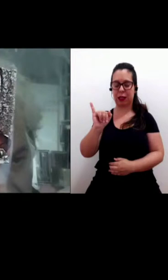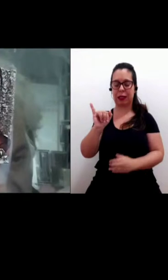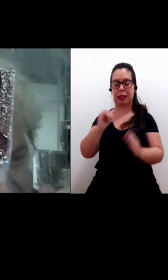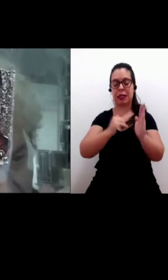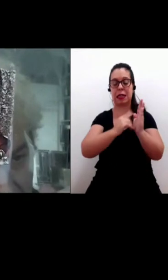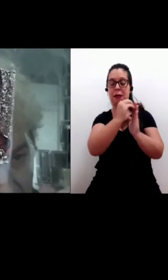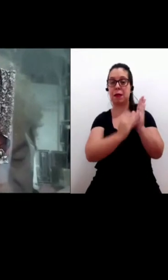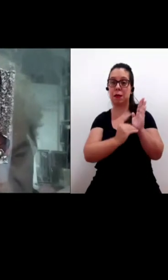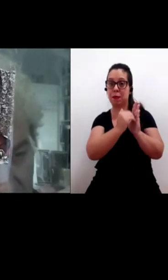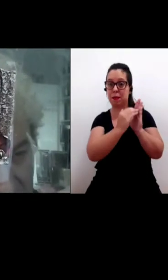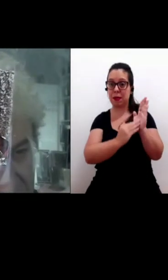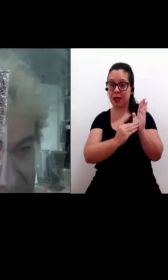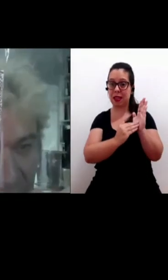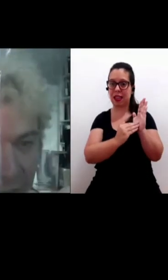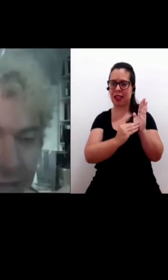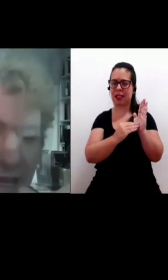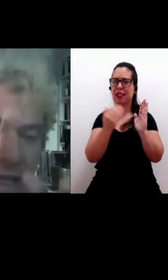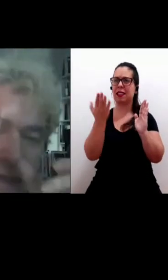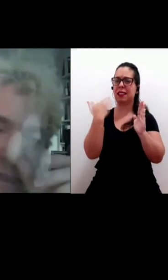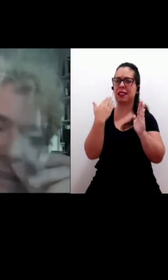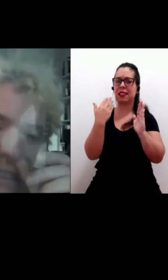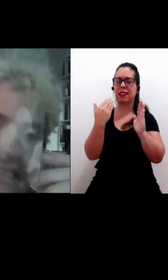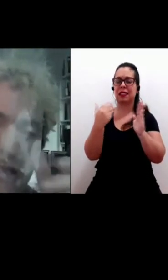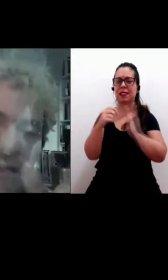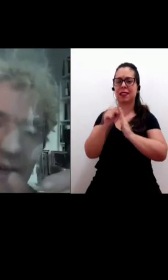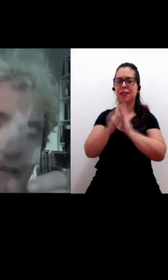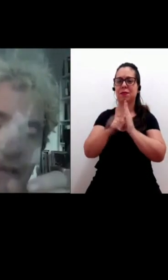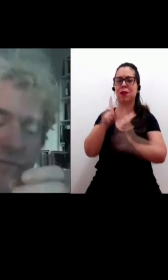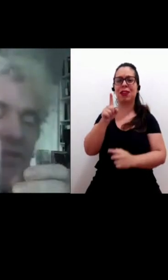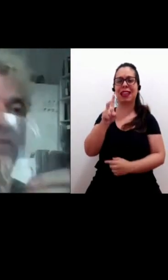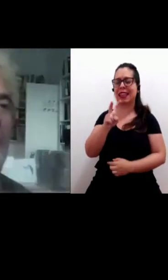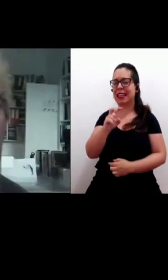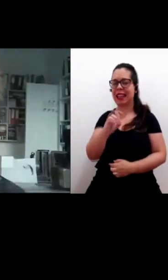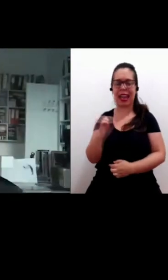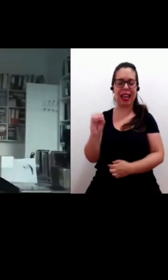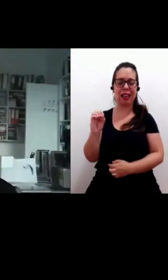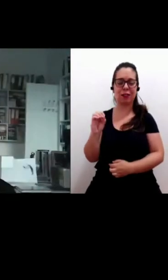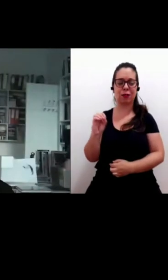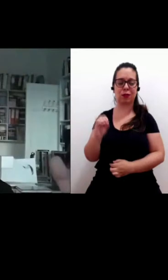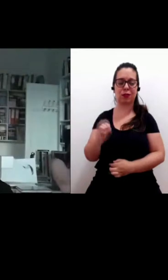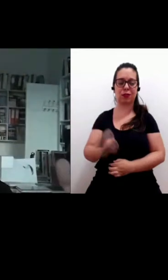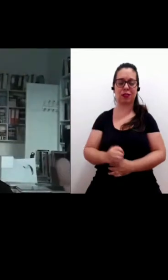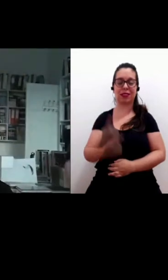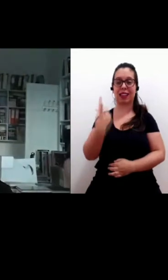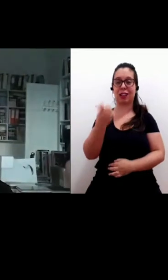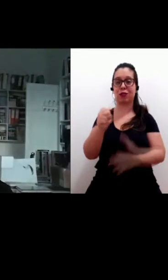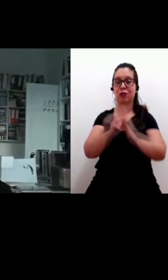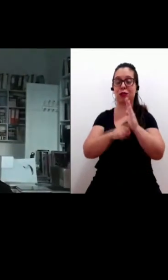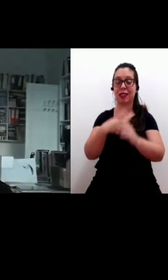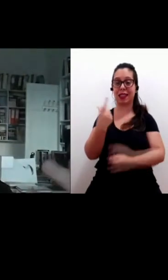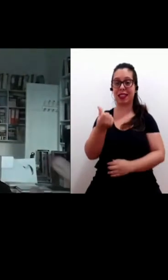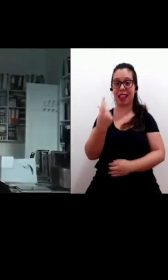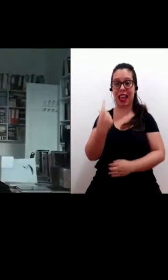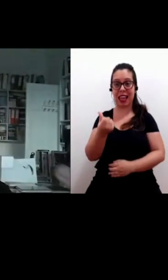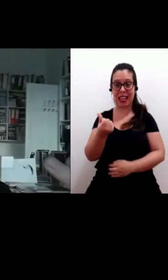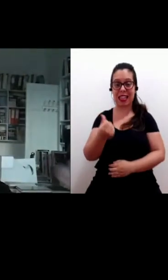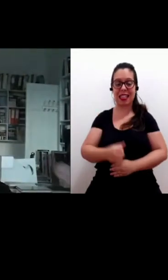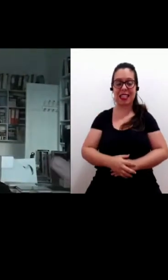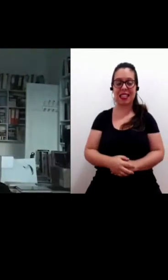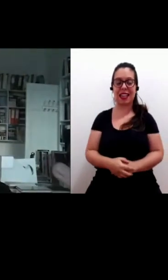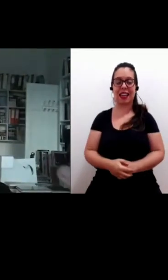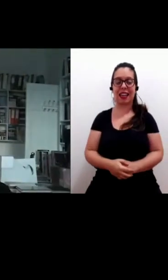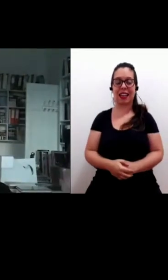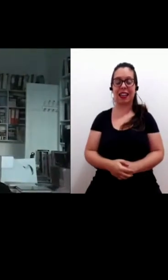the 1500s. And first of all, I want to say that absolutely this idea of preserving